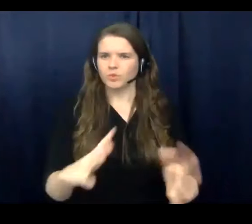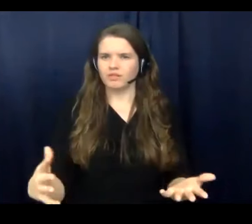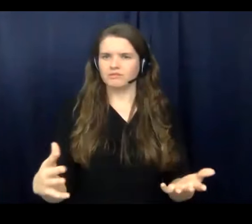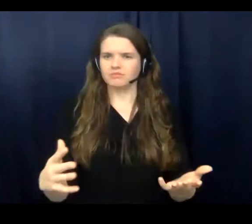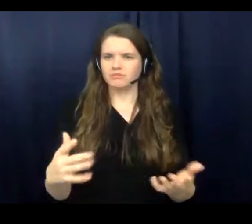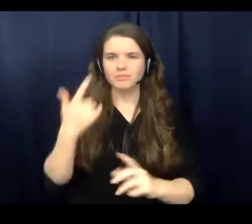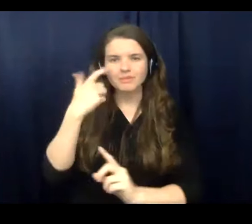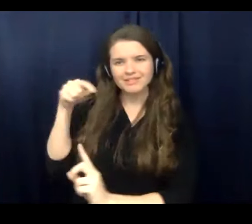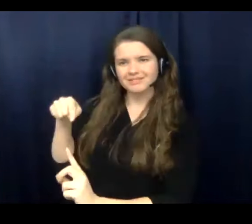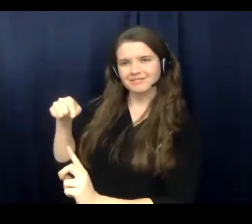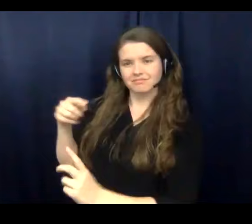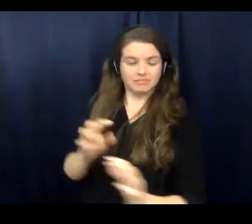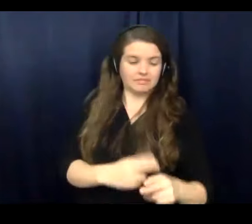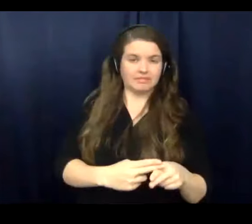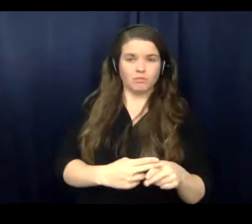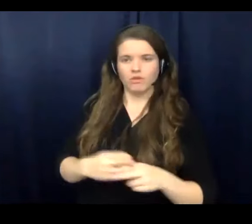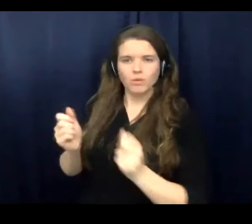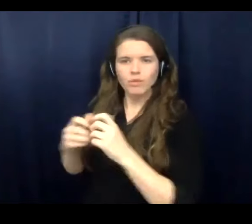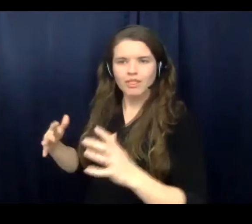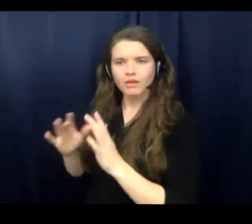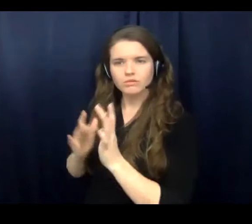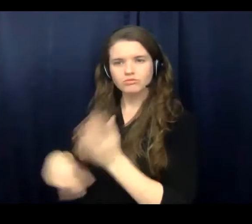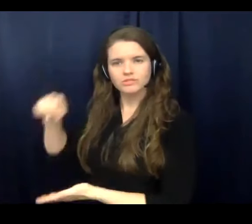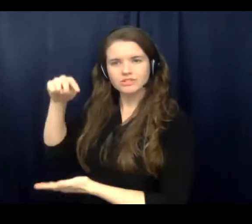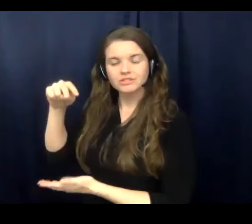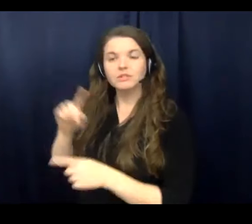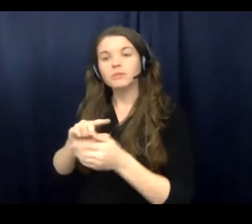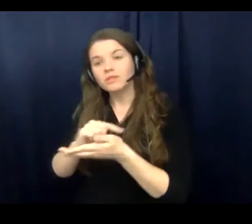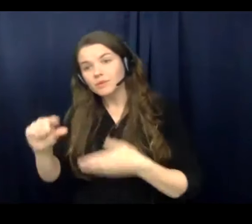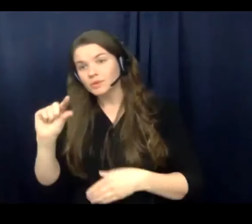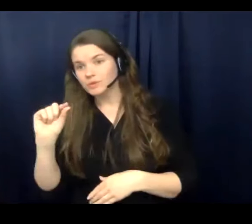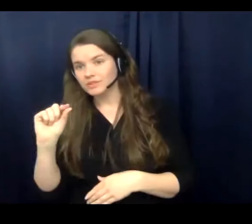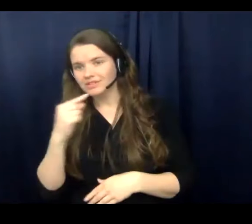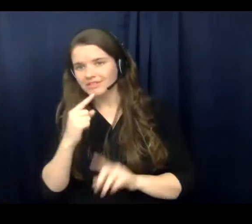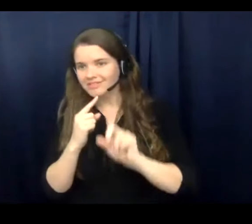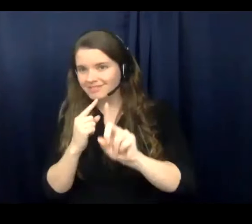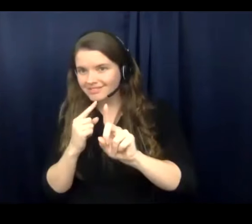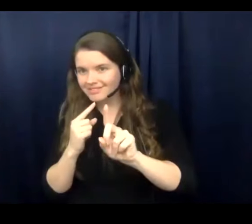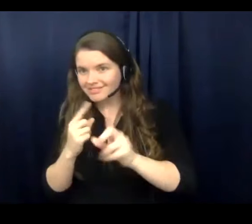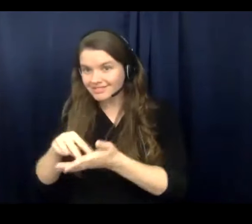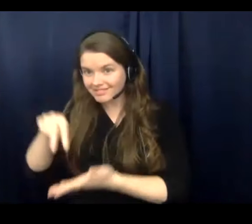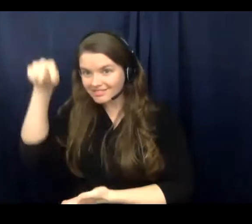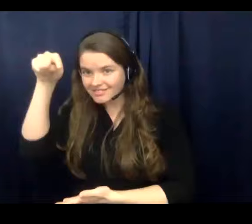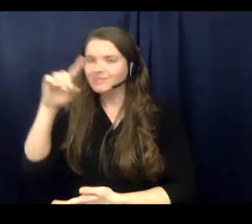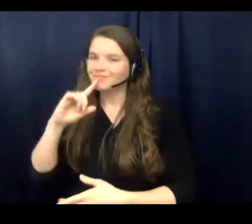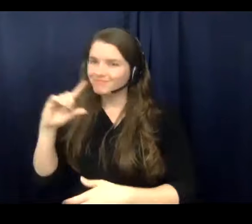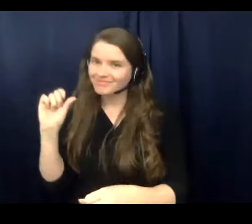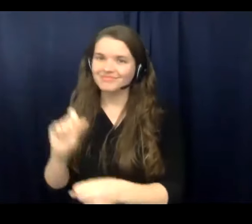temporary. But in verse 20, Paul says, but Jesus did indeed rise from the dead,